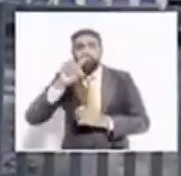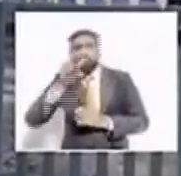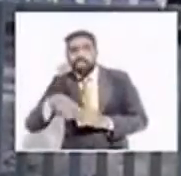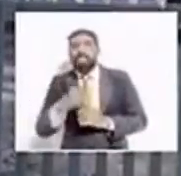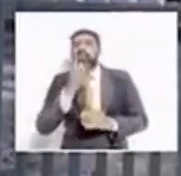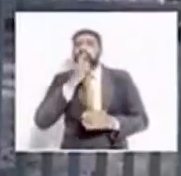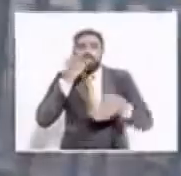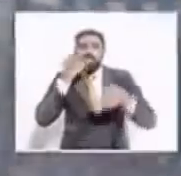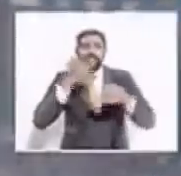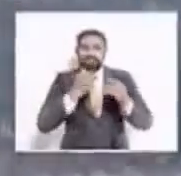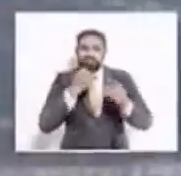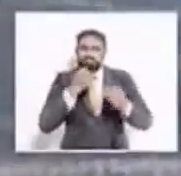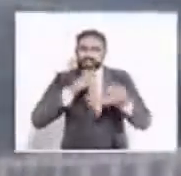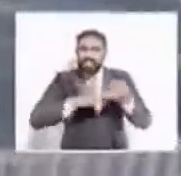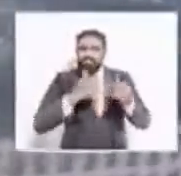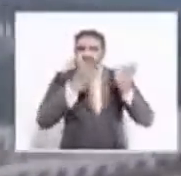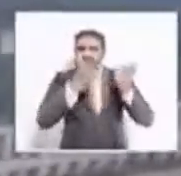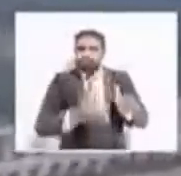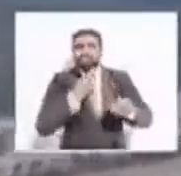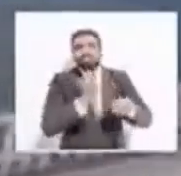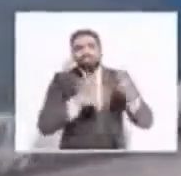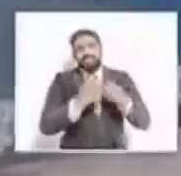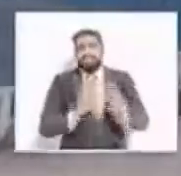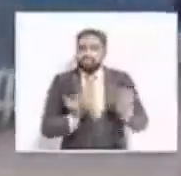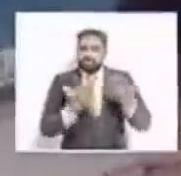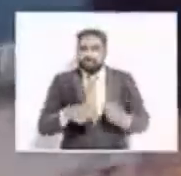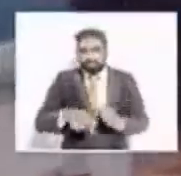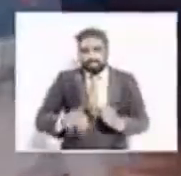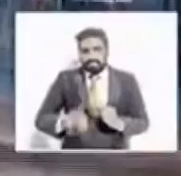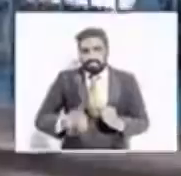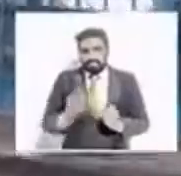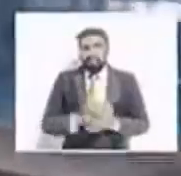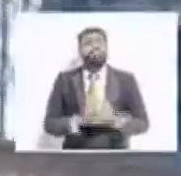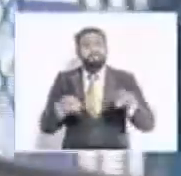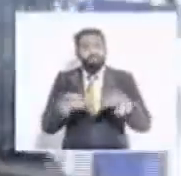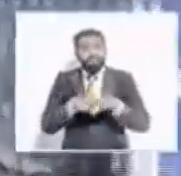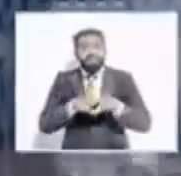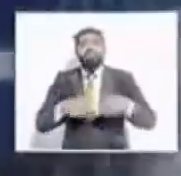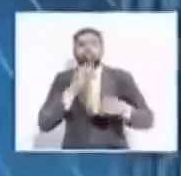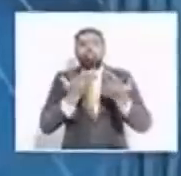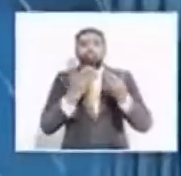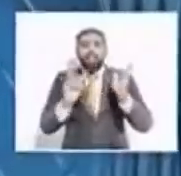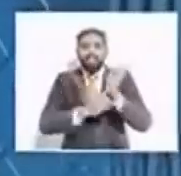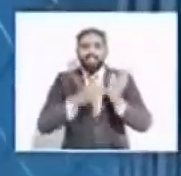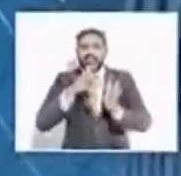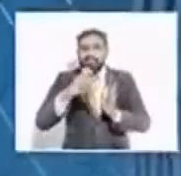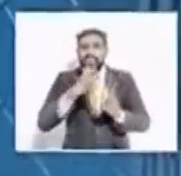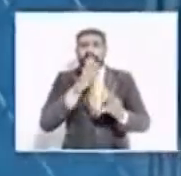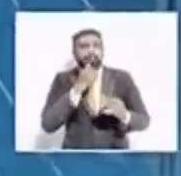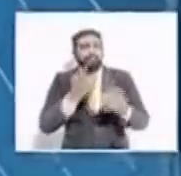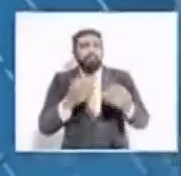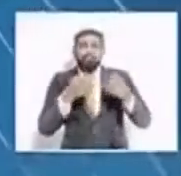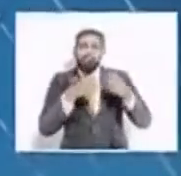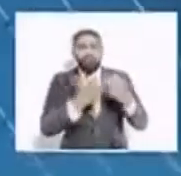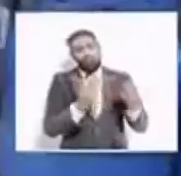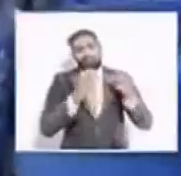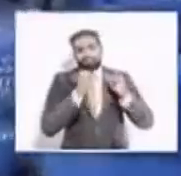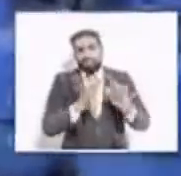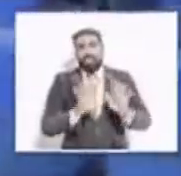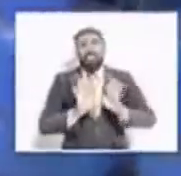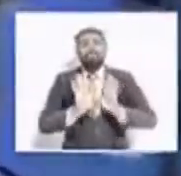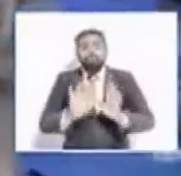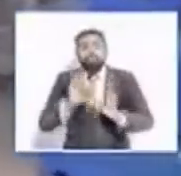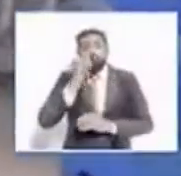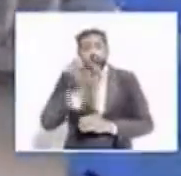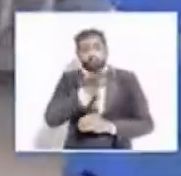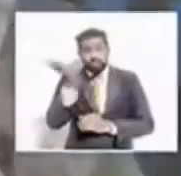as usual after the issues over the opening of letters of credit were resolved. However, people were affected by the shortage of gas today as